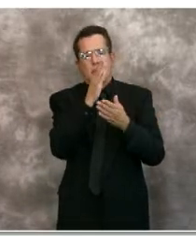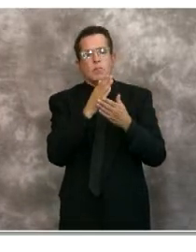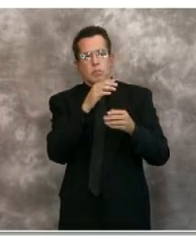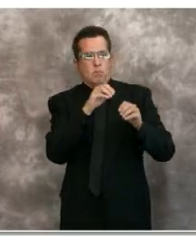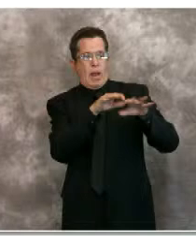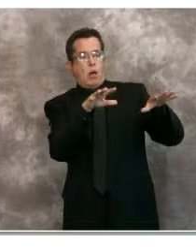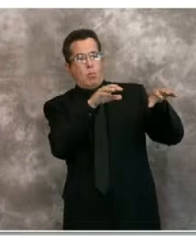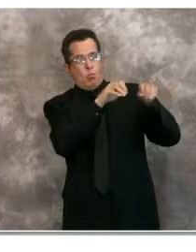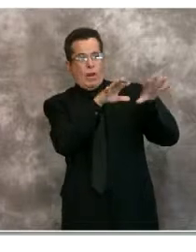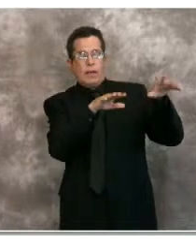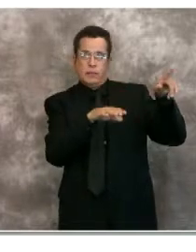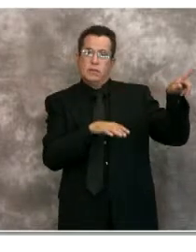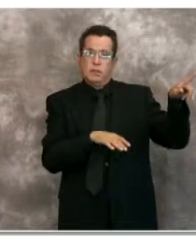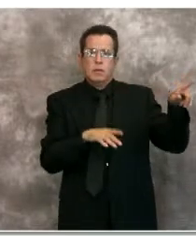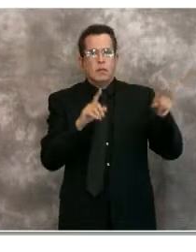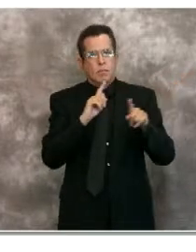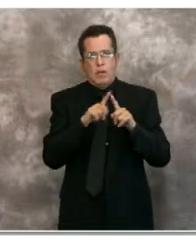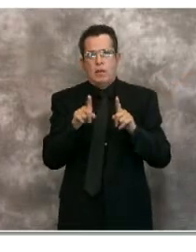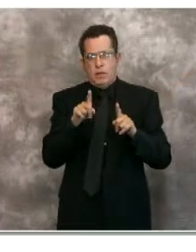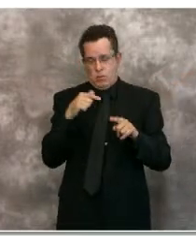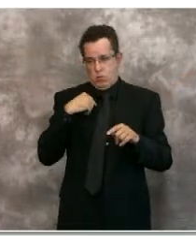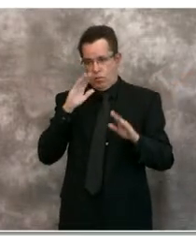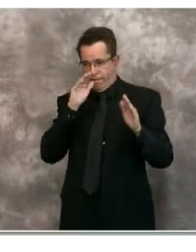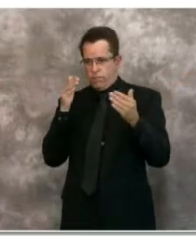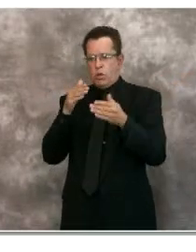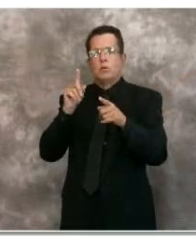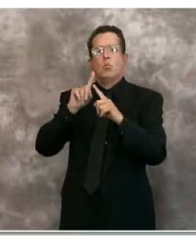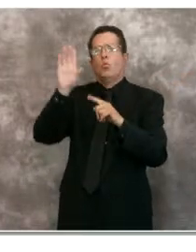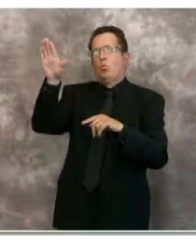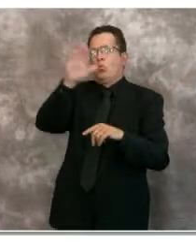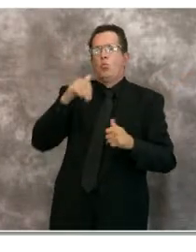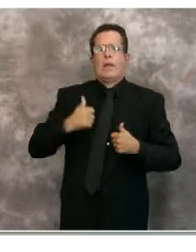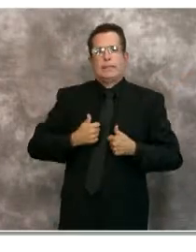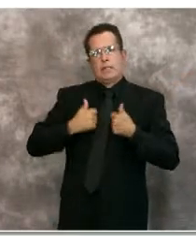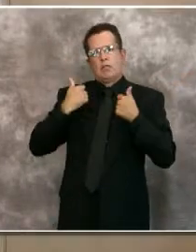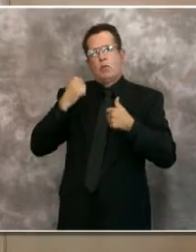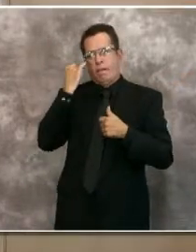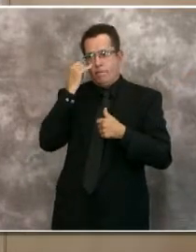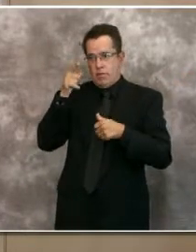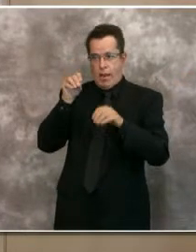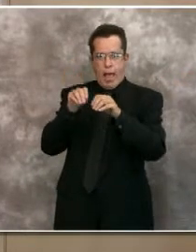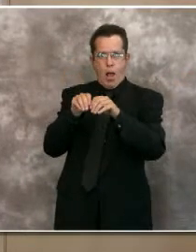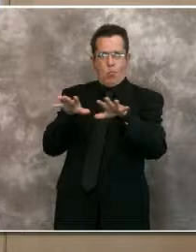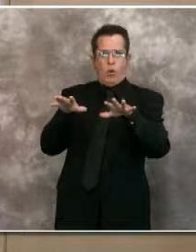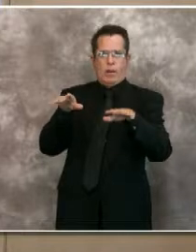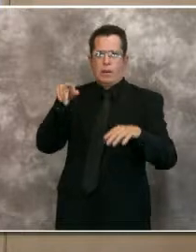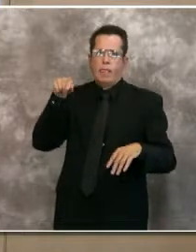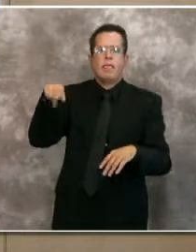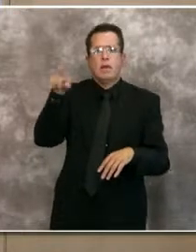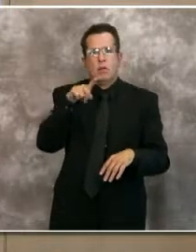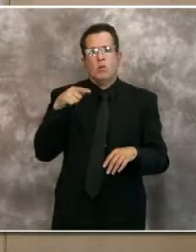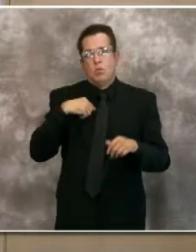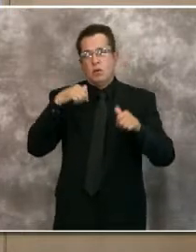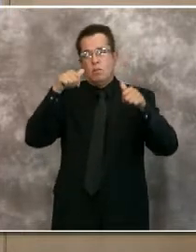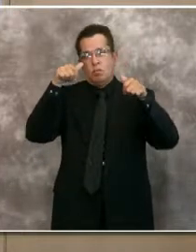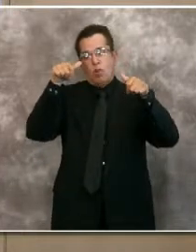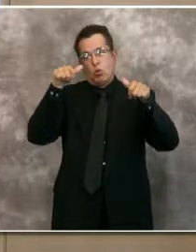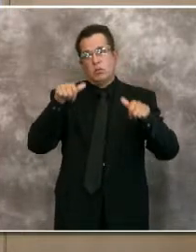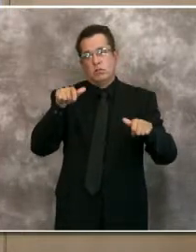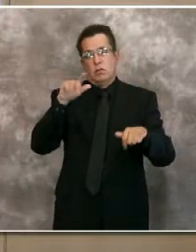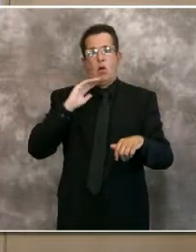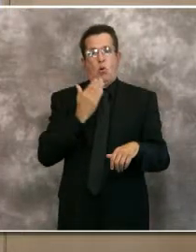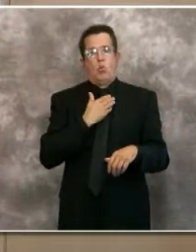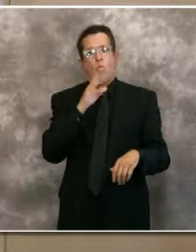non-SNF facilities, but the trigger is focused on community outbreaks. And this information is posted will be posted